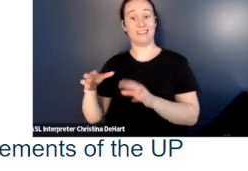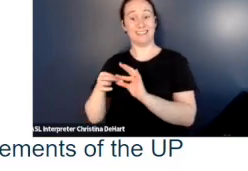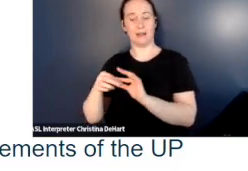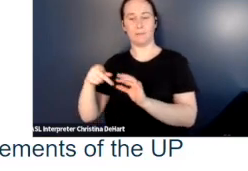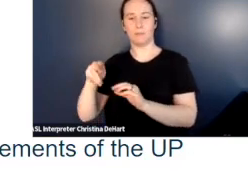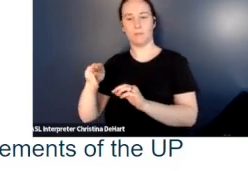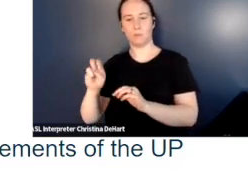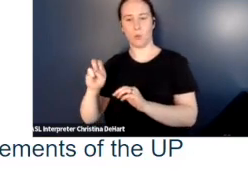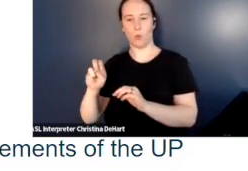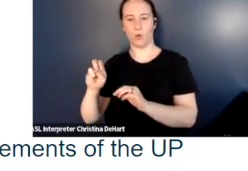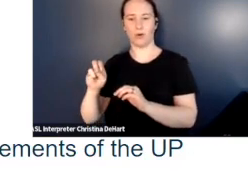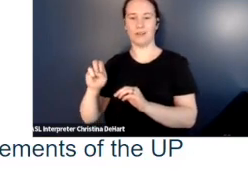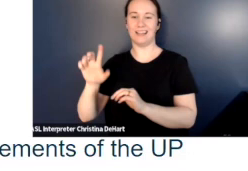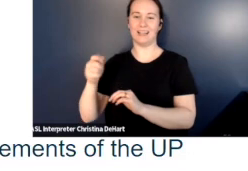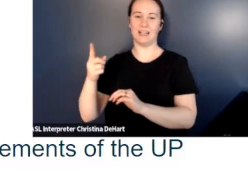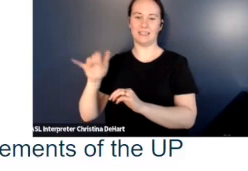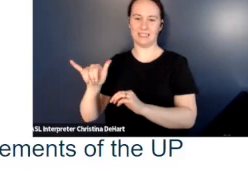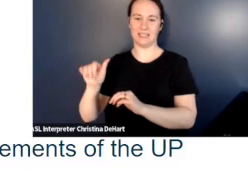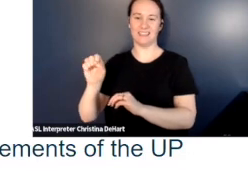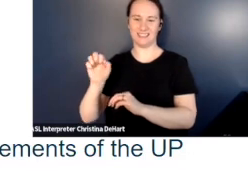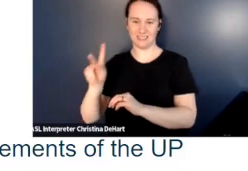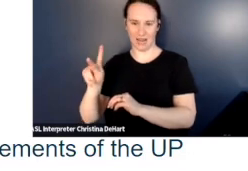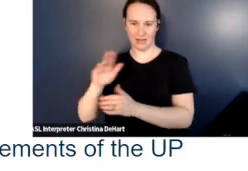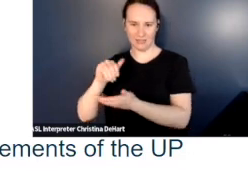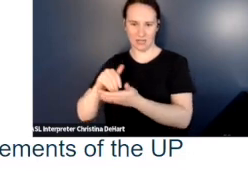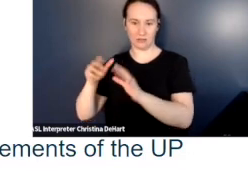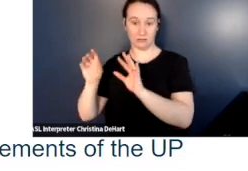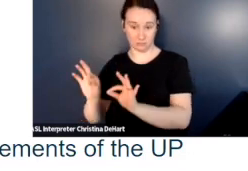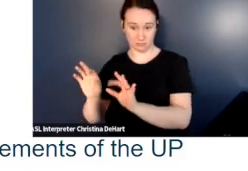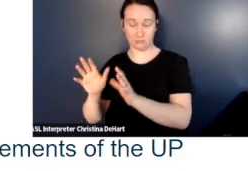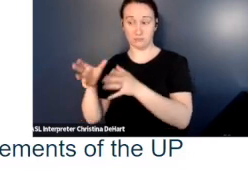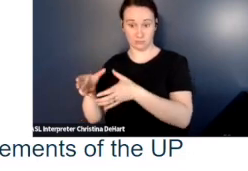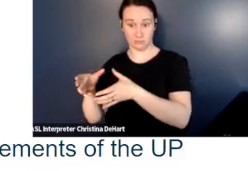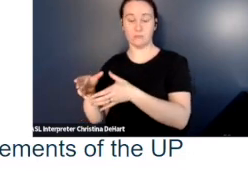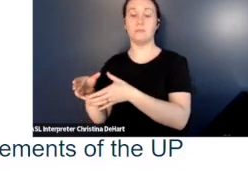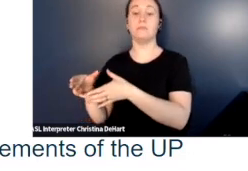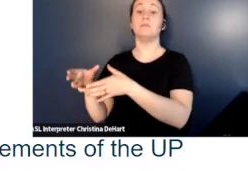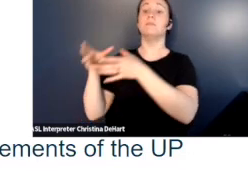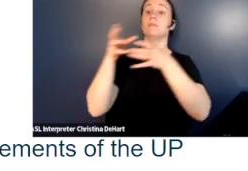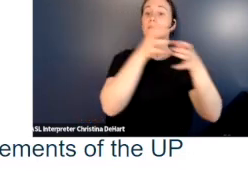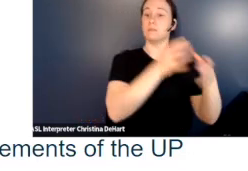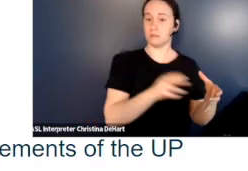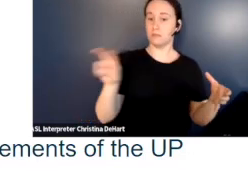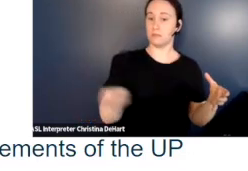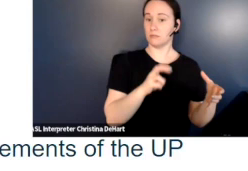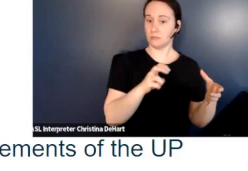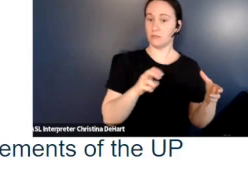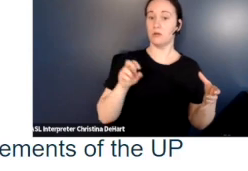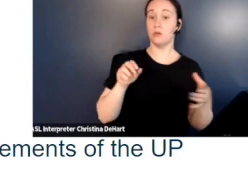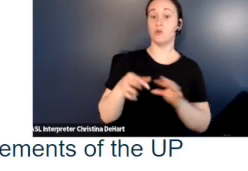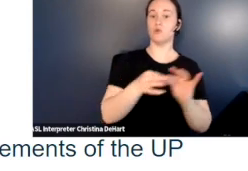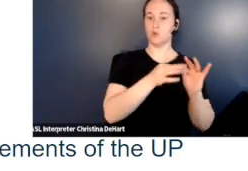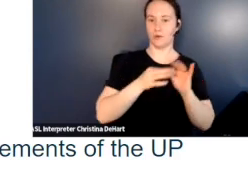that legacy stack that we have currently, so we'll be moving them from there over to the unified platform to